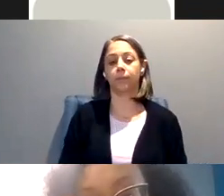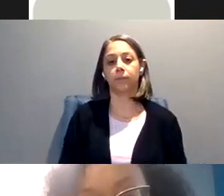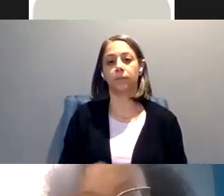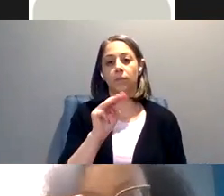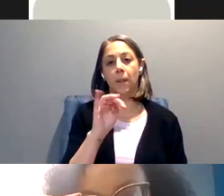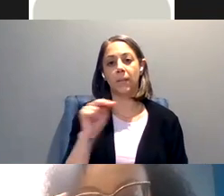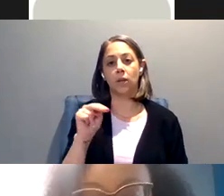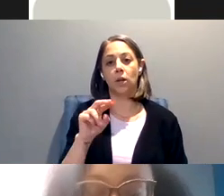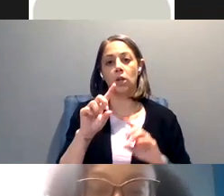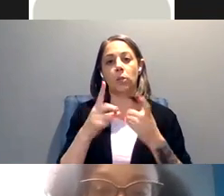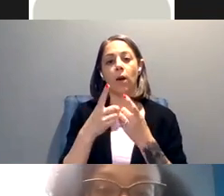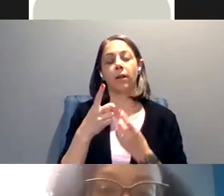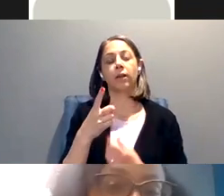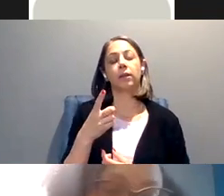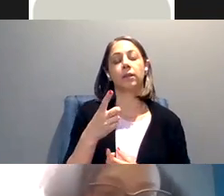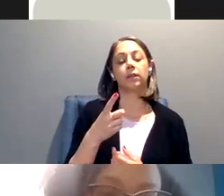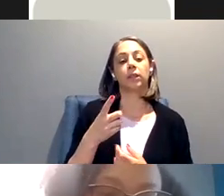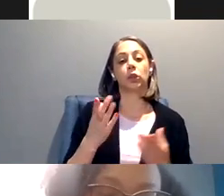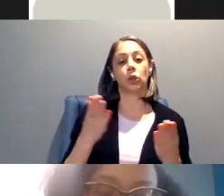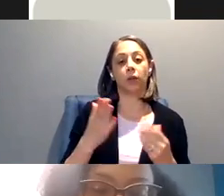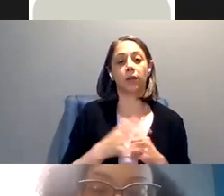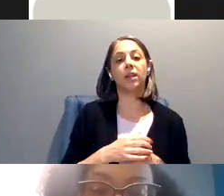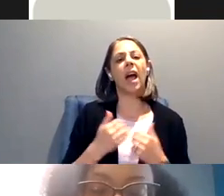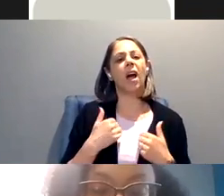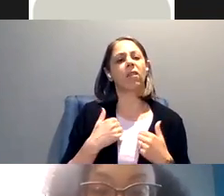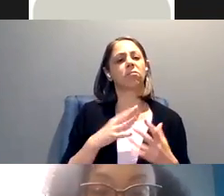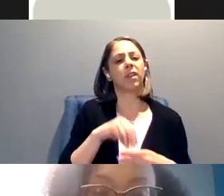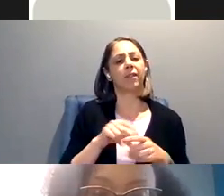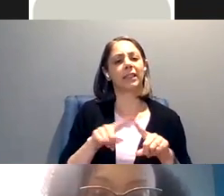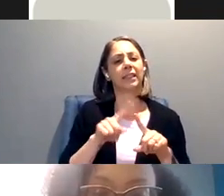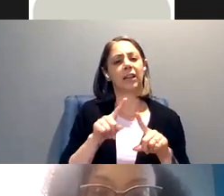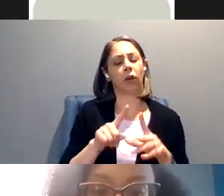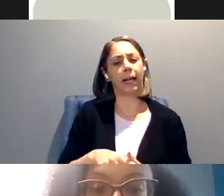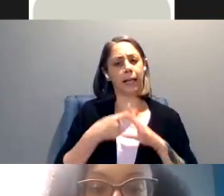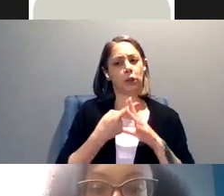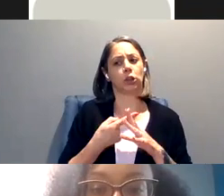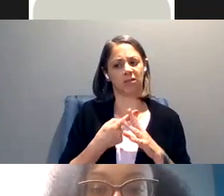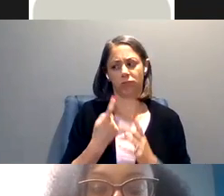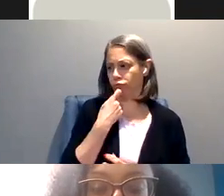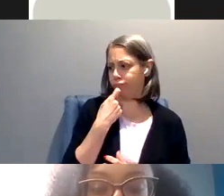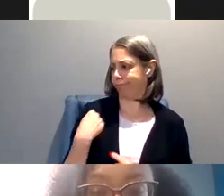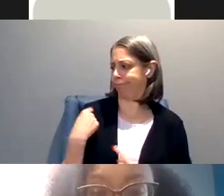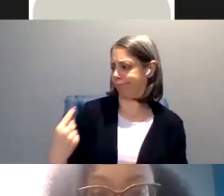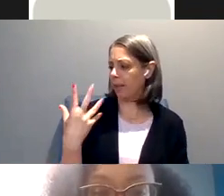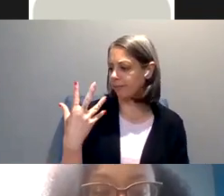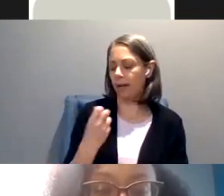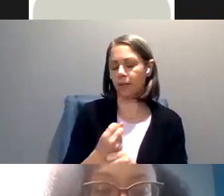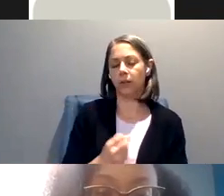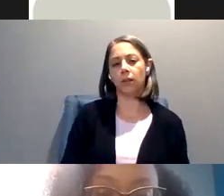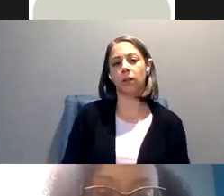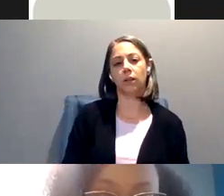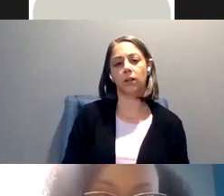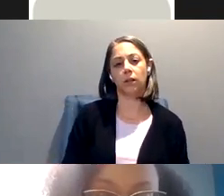of Human Services has been engaged in a number of different initiatives for the last 5 years and conducted